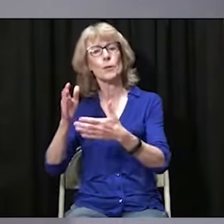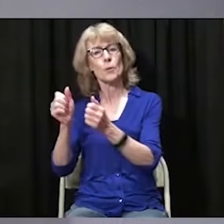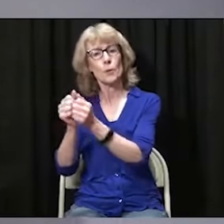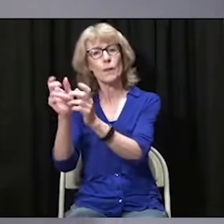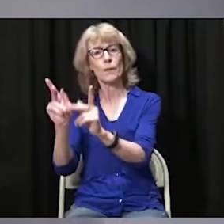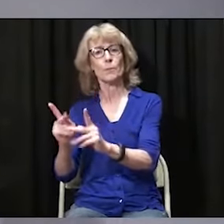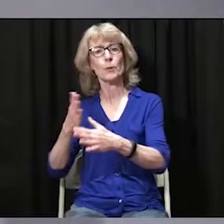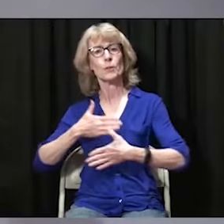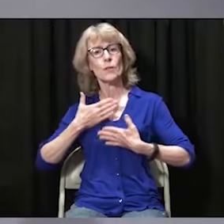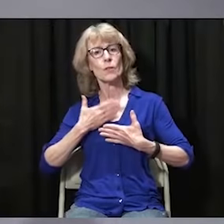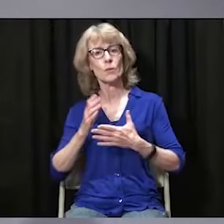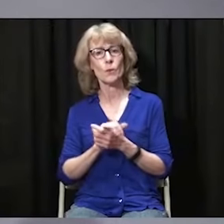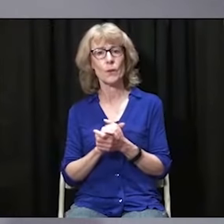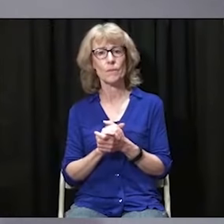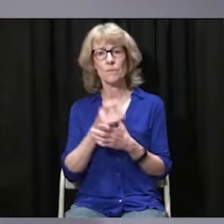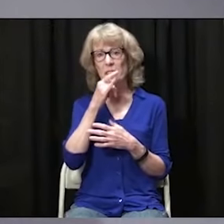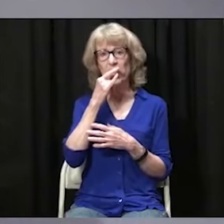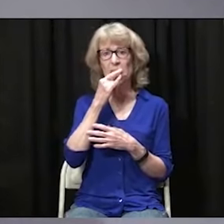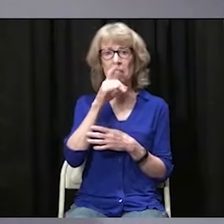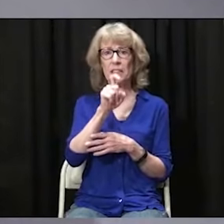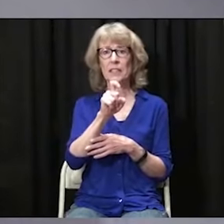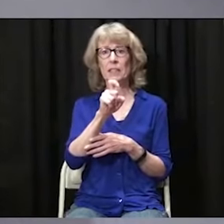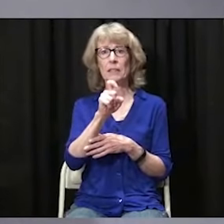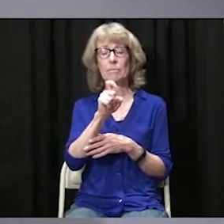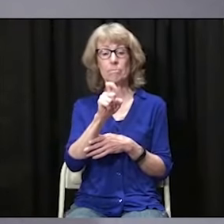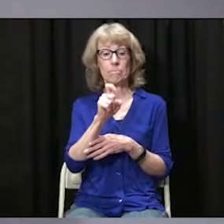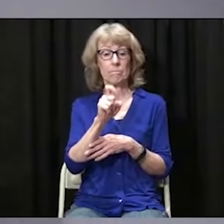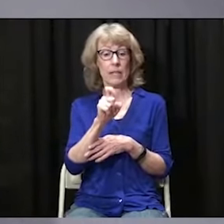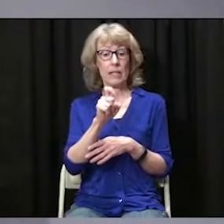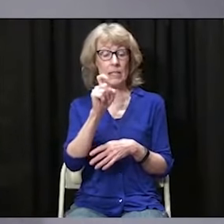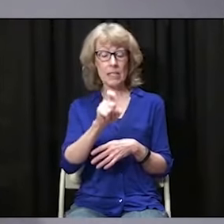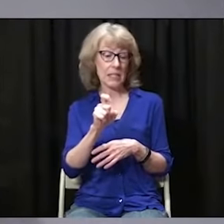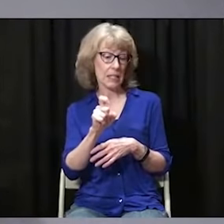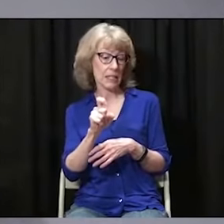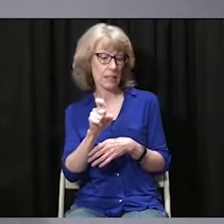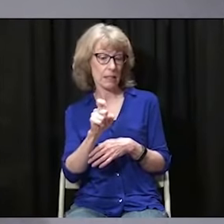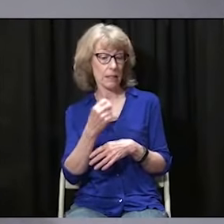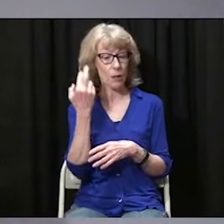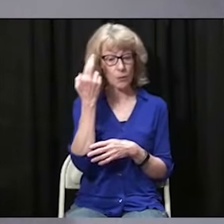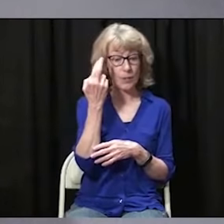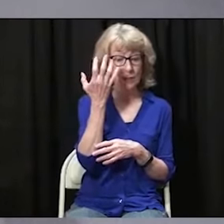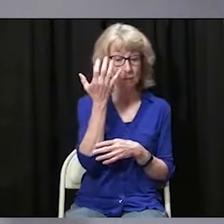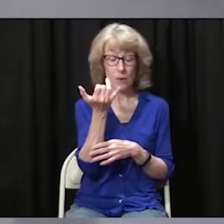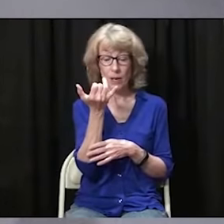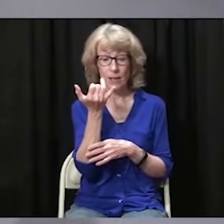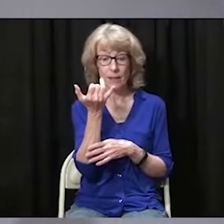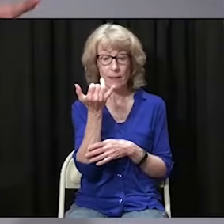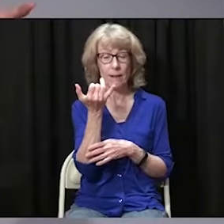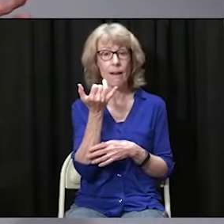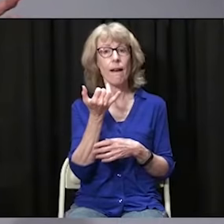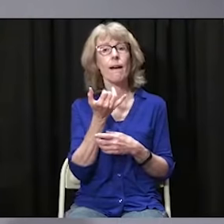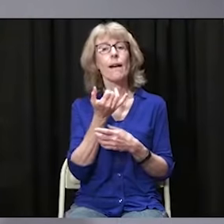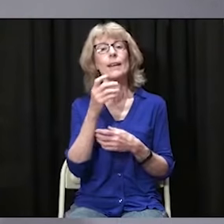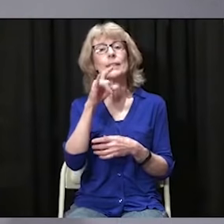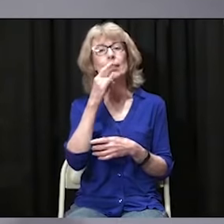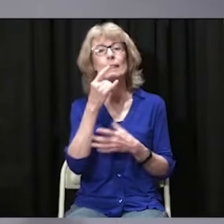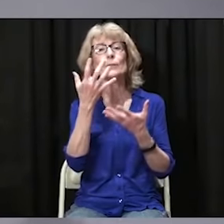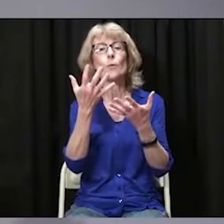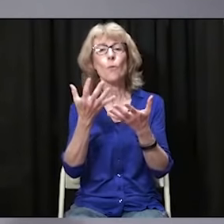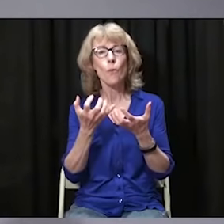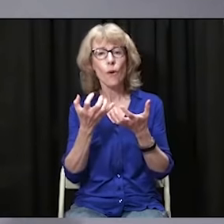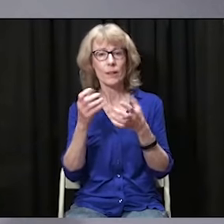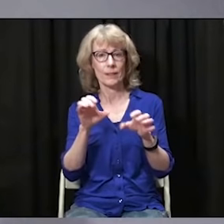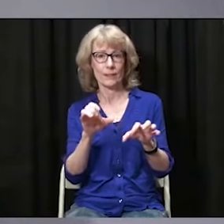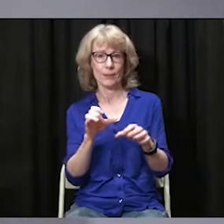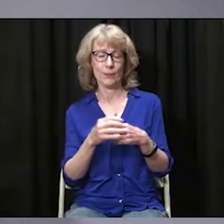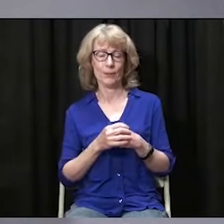kids didn't need an event to celebrate? They just decided today's the day, and we're going to celebrate our parents. We can do that. We don't have to wait for these